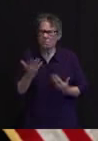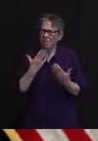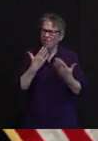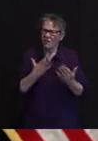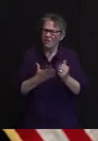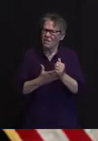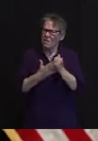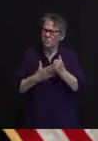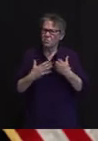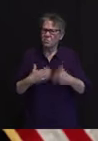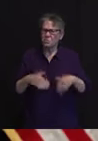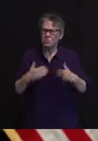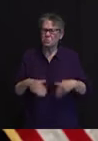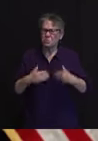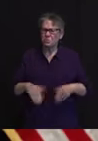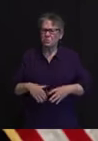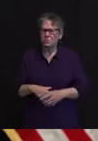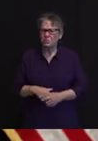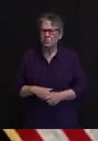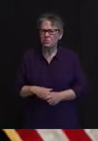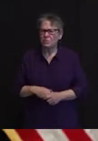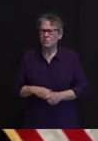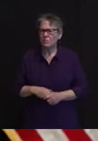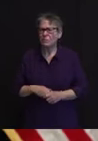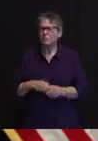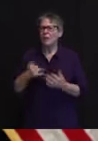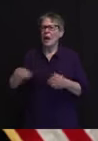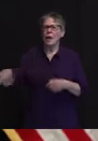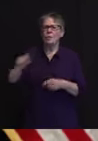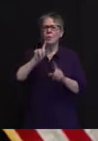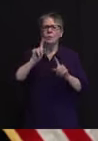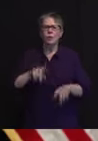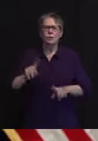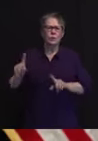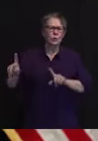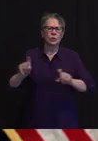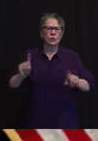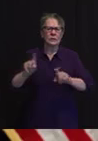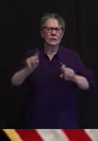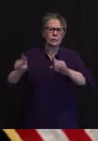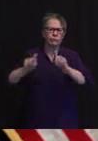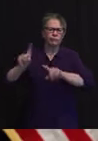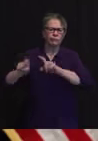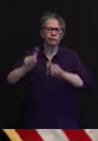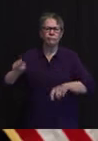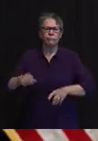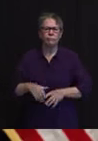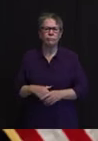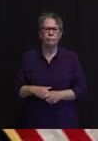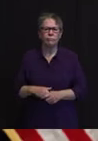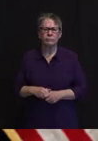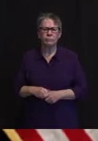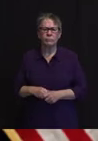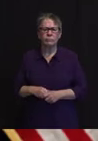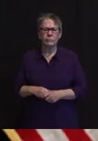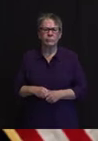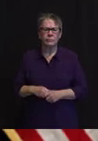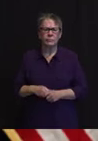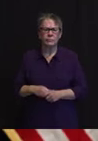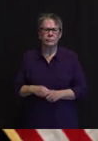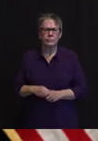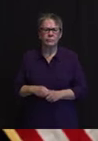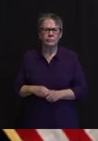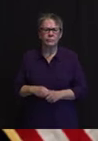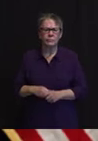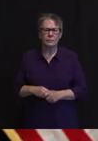what point does the ventilator triage guidance go into effect? For instance, must you first exhaust the supply